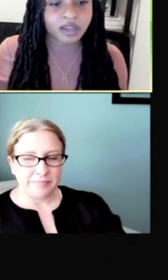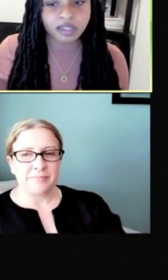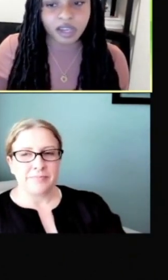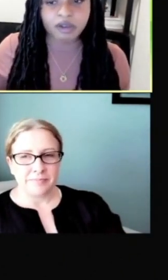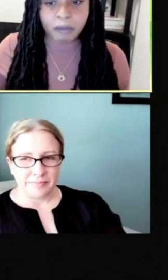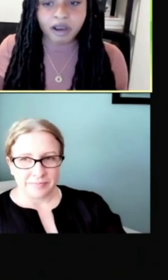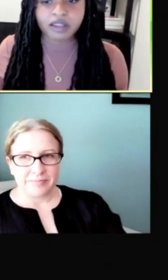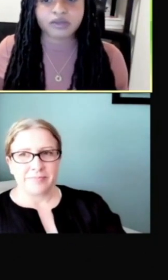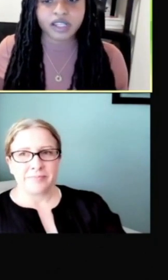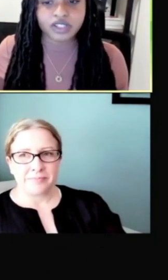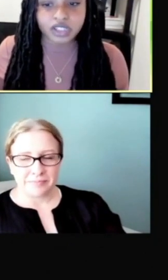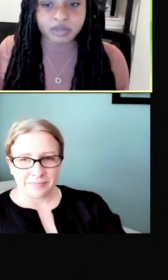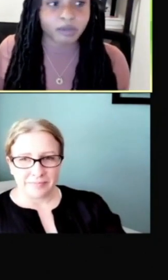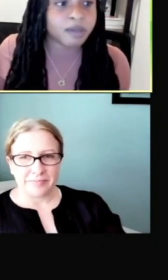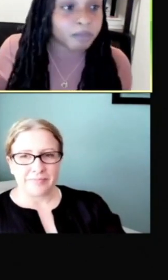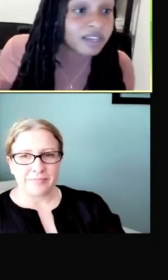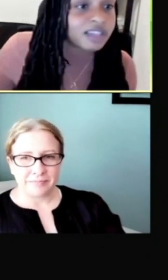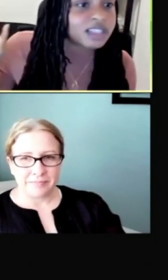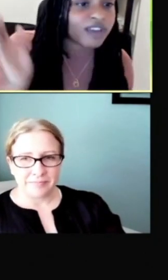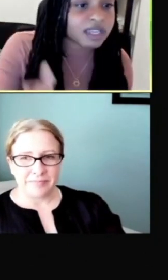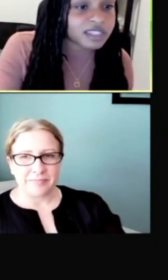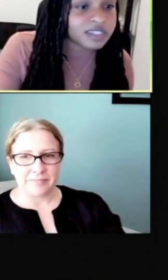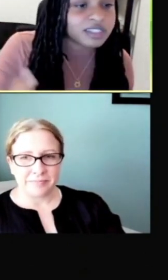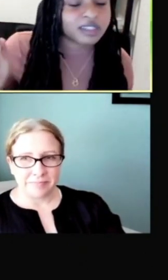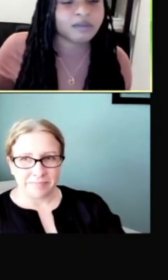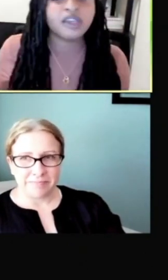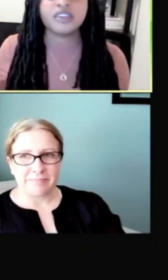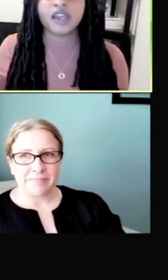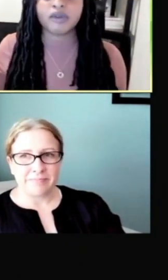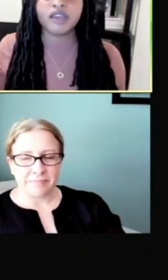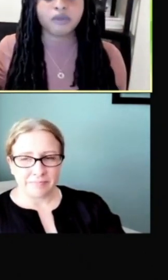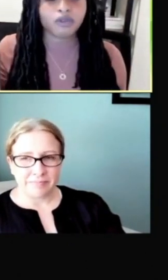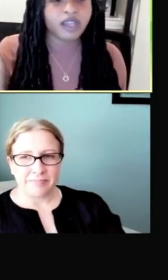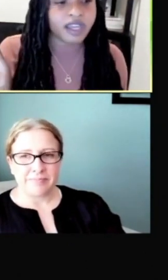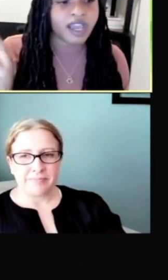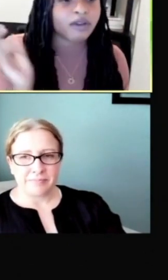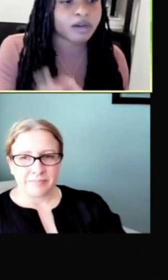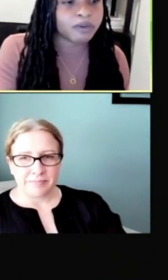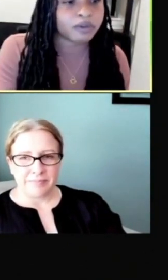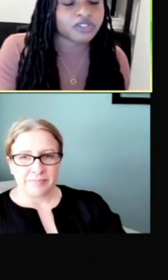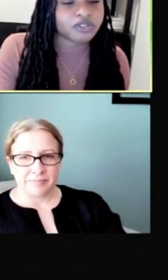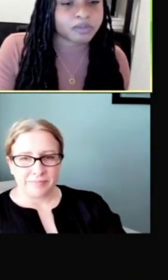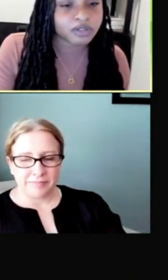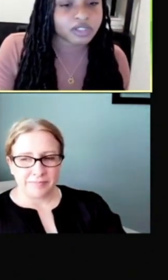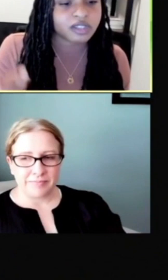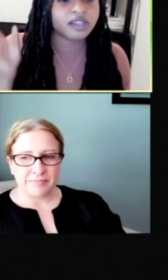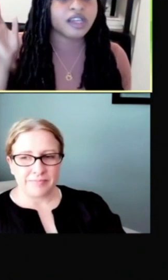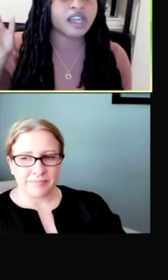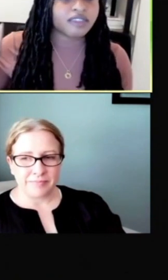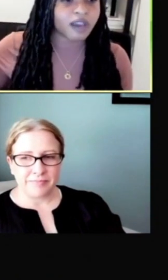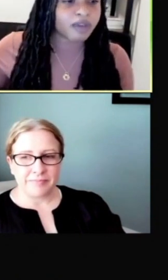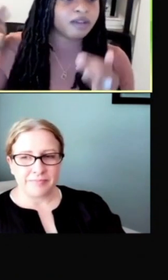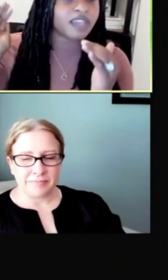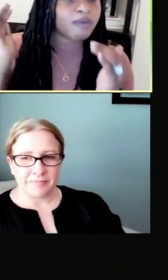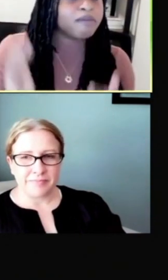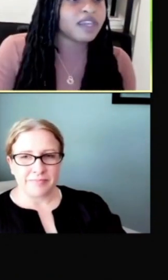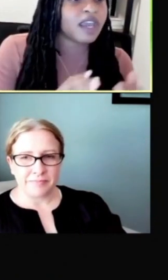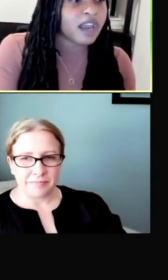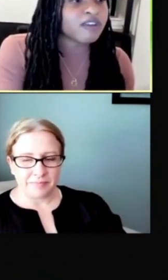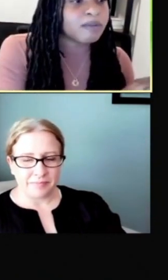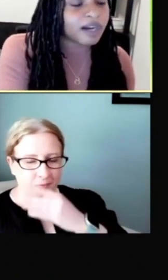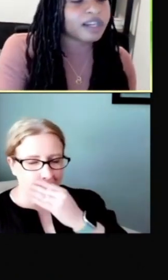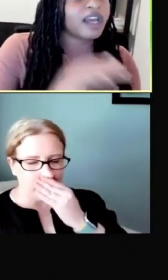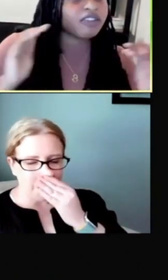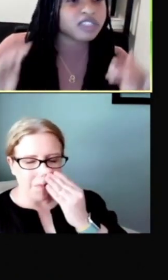these relationships, that we bring these vaccines to them, that we create equitable distribution, that we